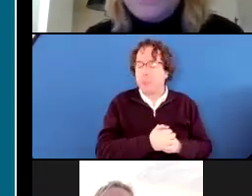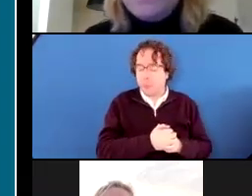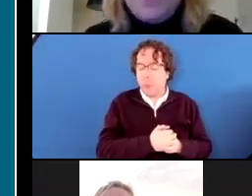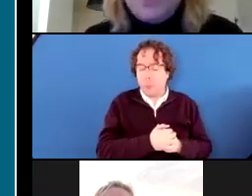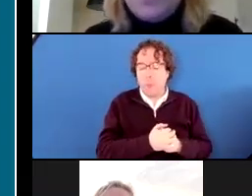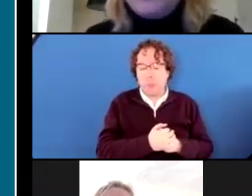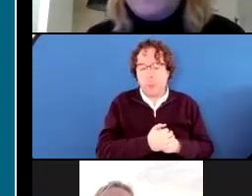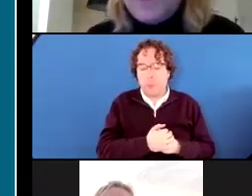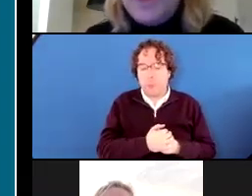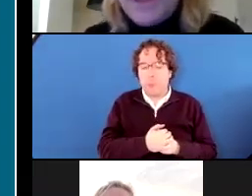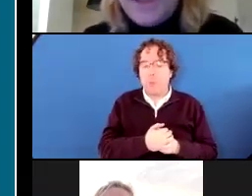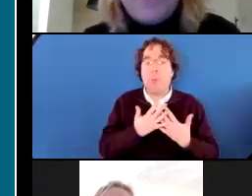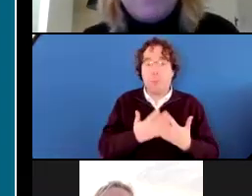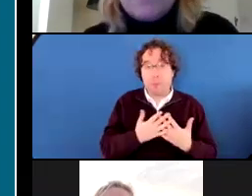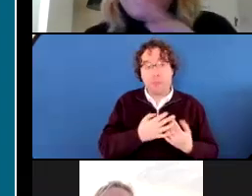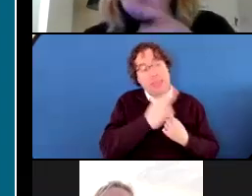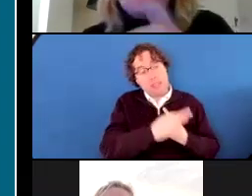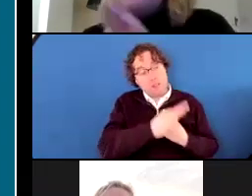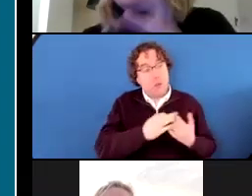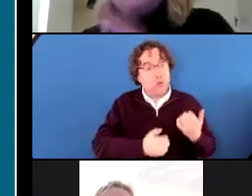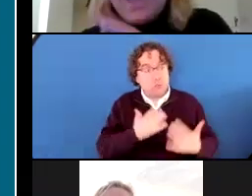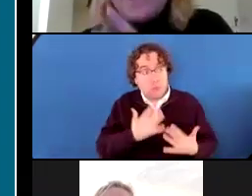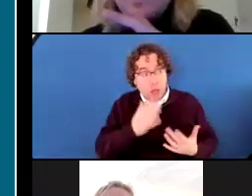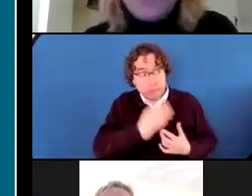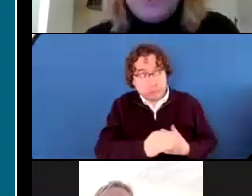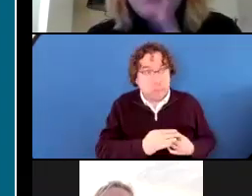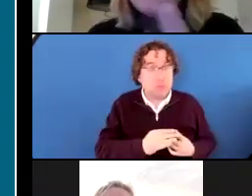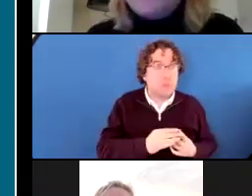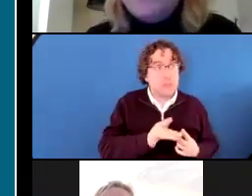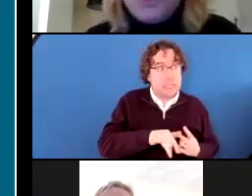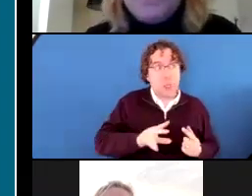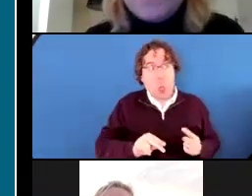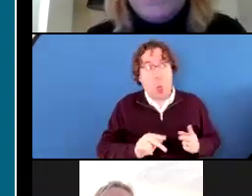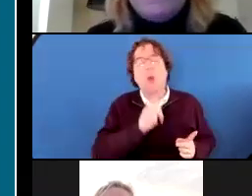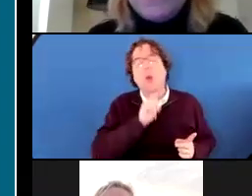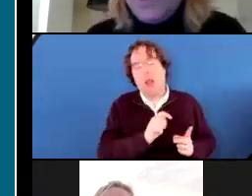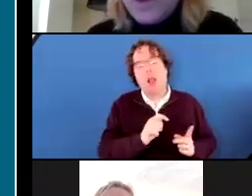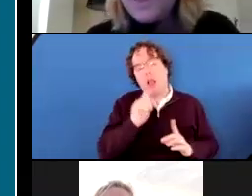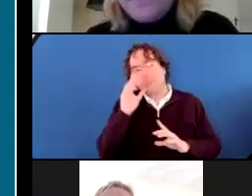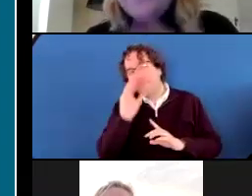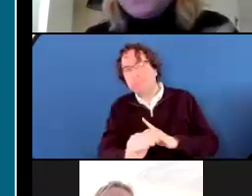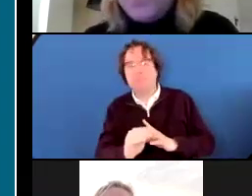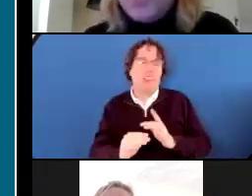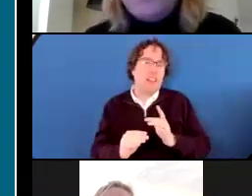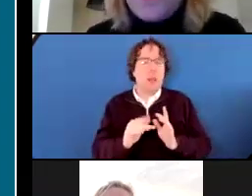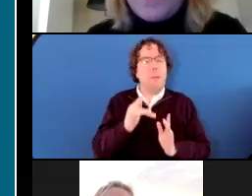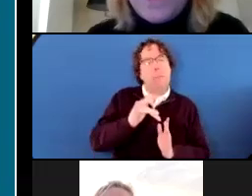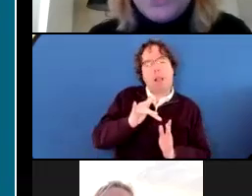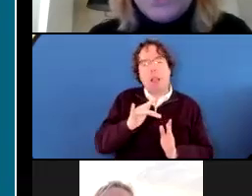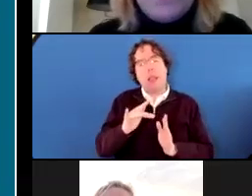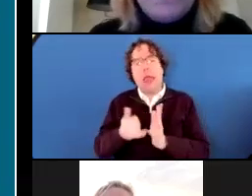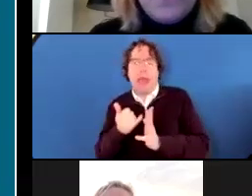Outcome to interviews, we should be communicating round about middle to the end of June, say the end of June for safety, once we have sign off